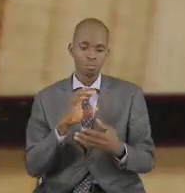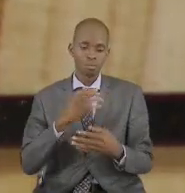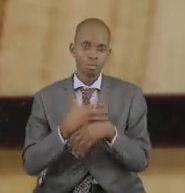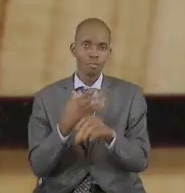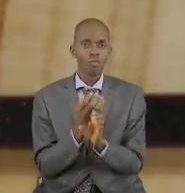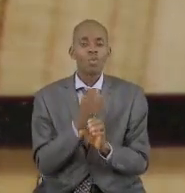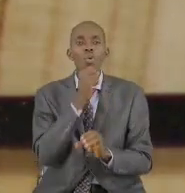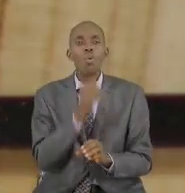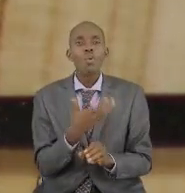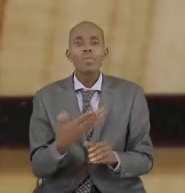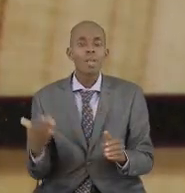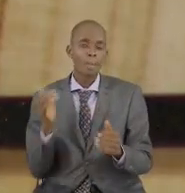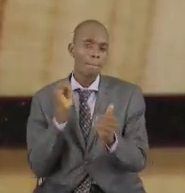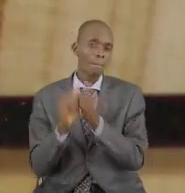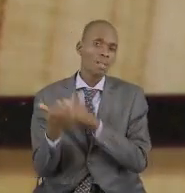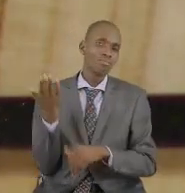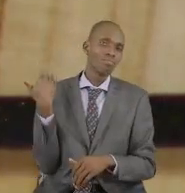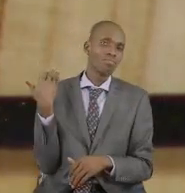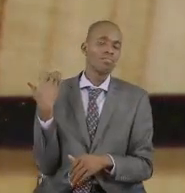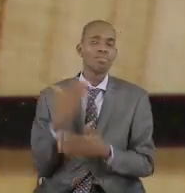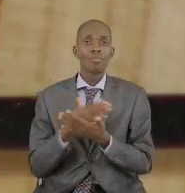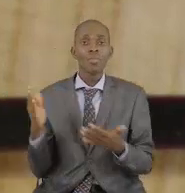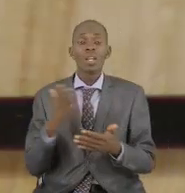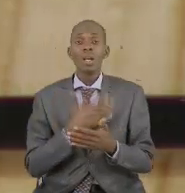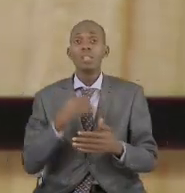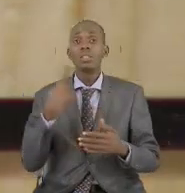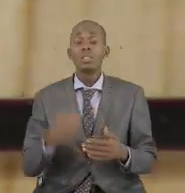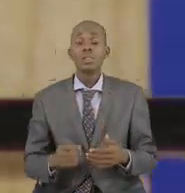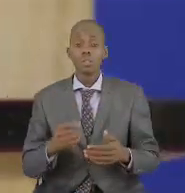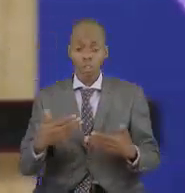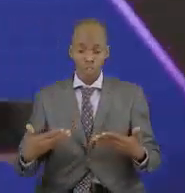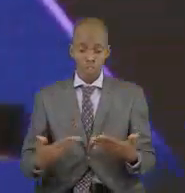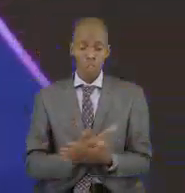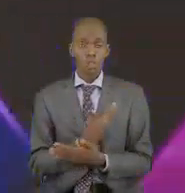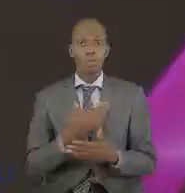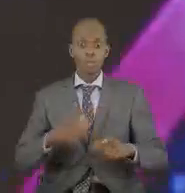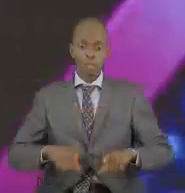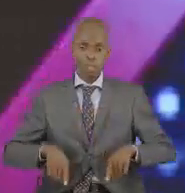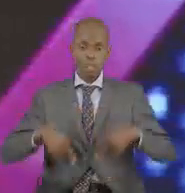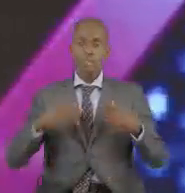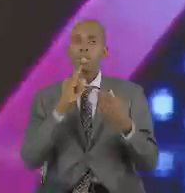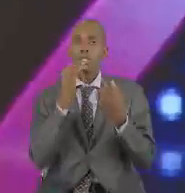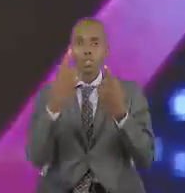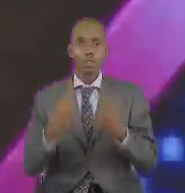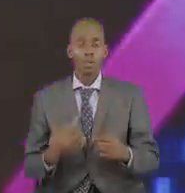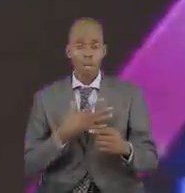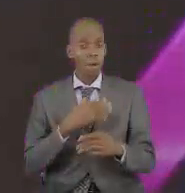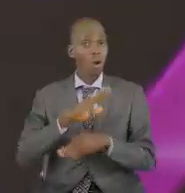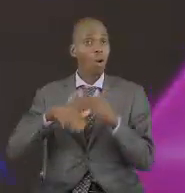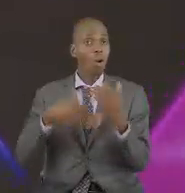are passed away, and the old lifestyle is gone, and behold, all things have